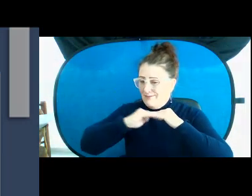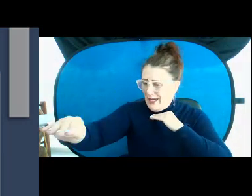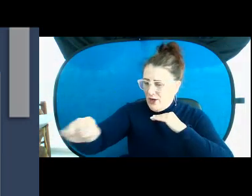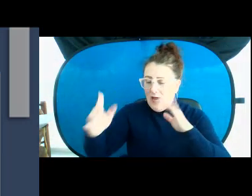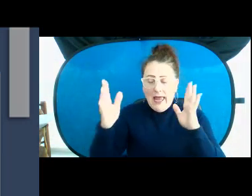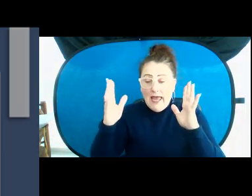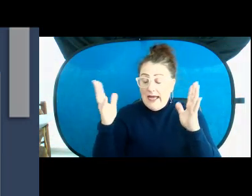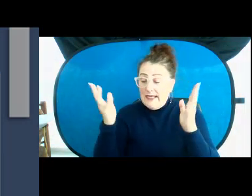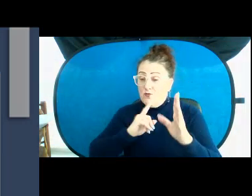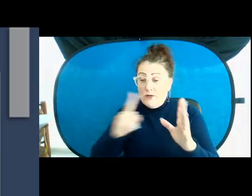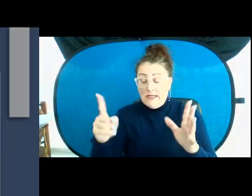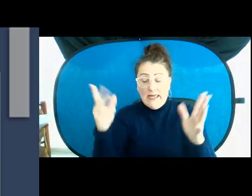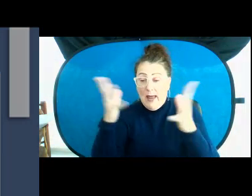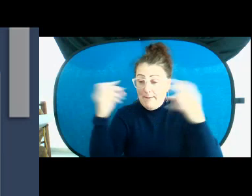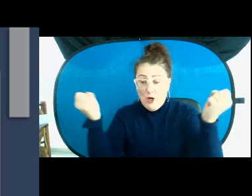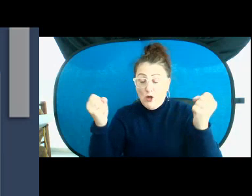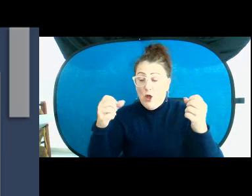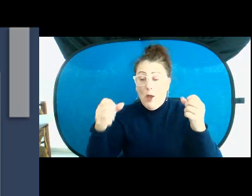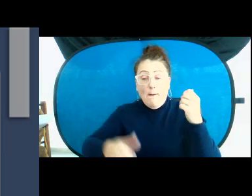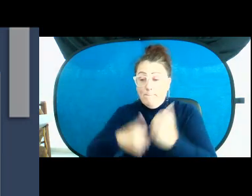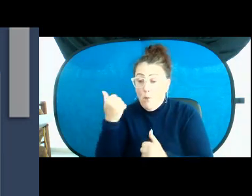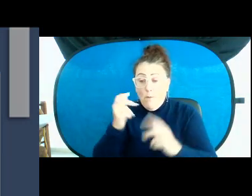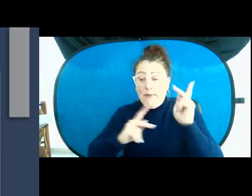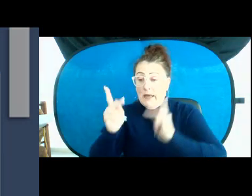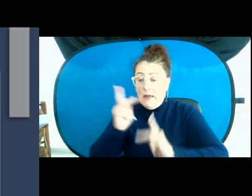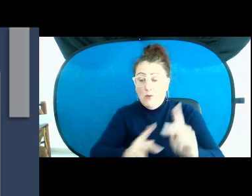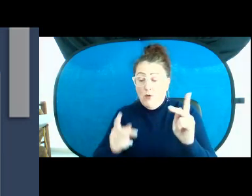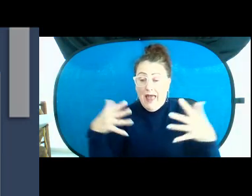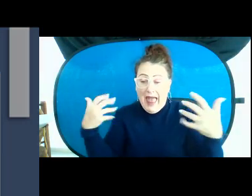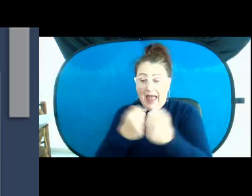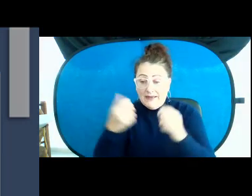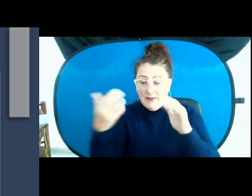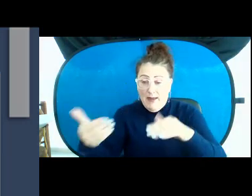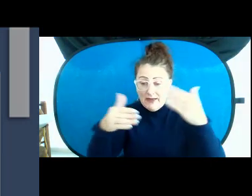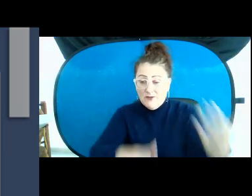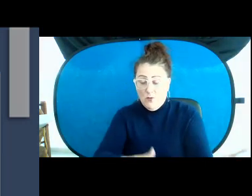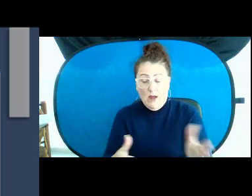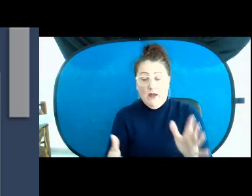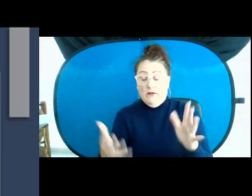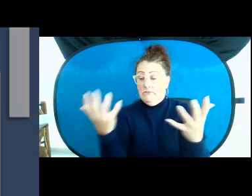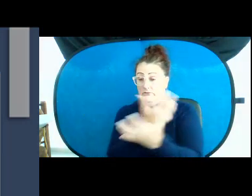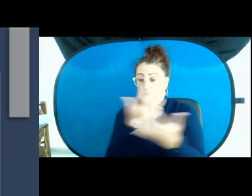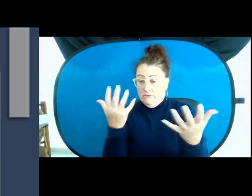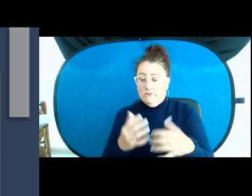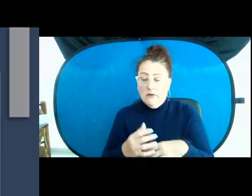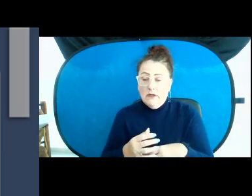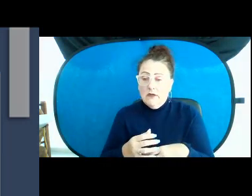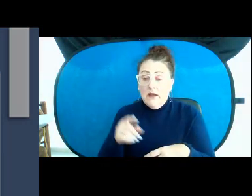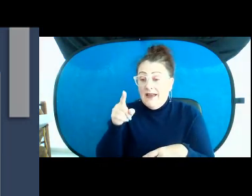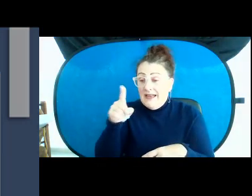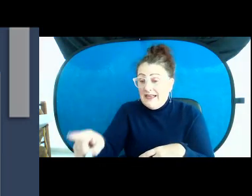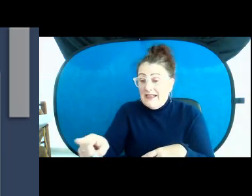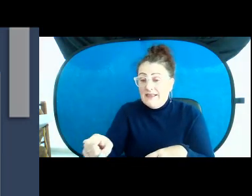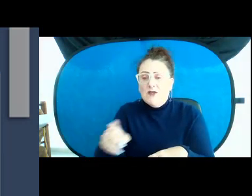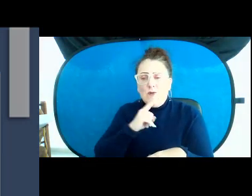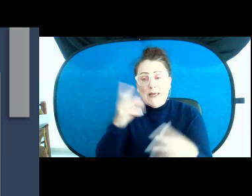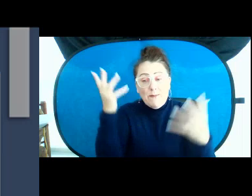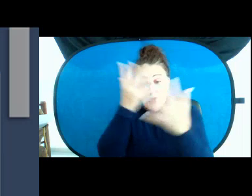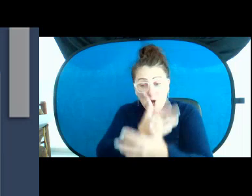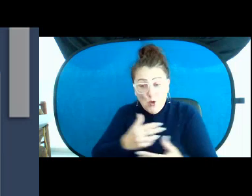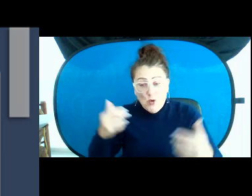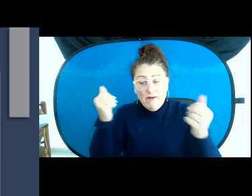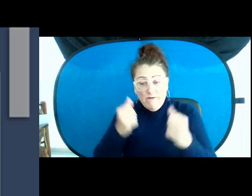more pedestrian, cyclist, and motorist accidents and deaths. That said, it's also one of El Camino's most iconic and beautiful stretches,